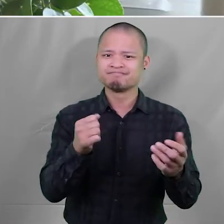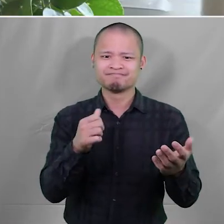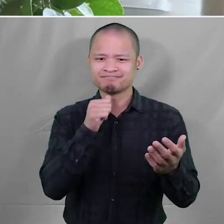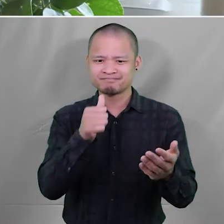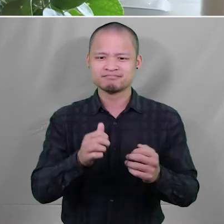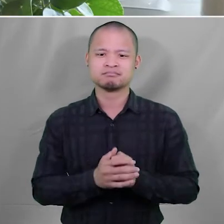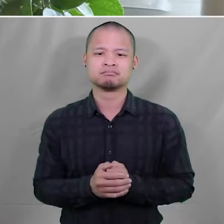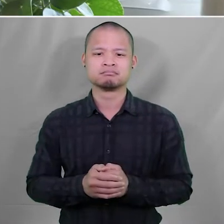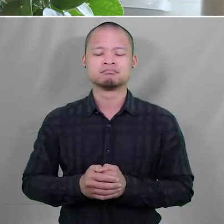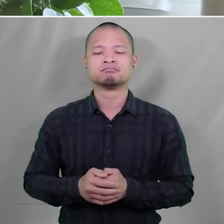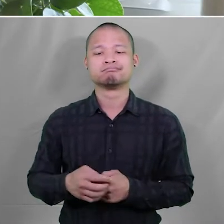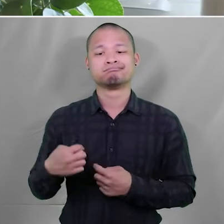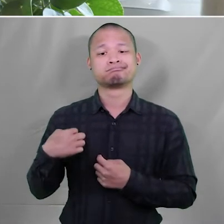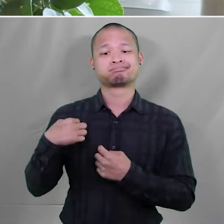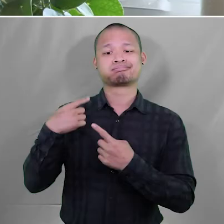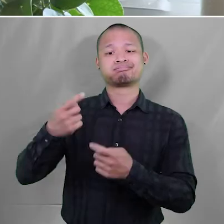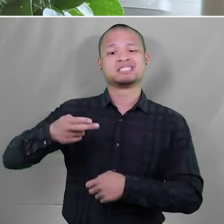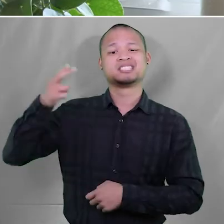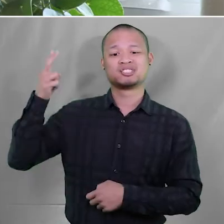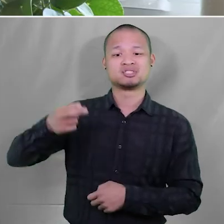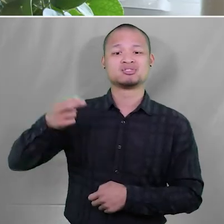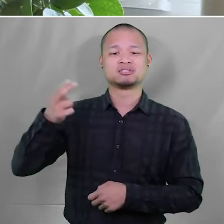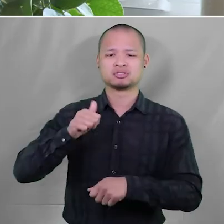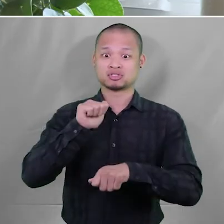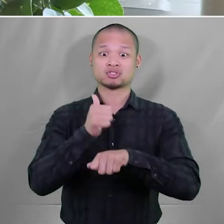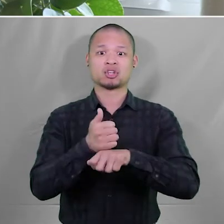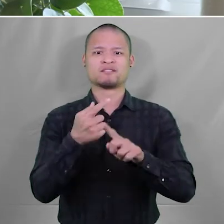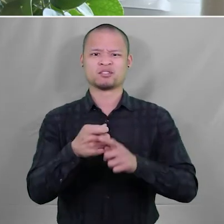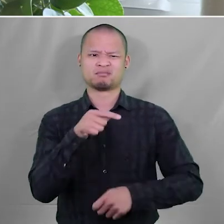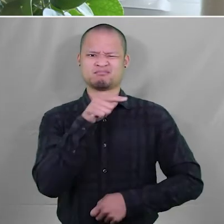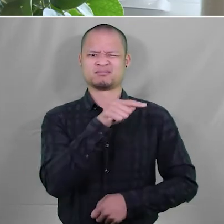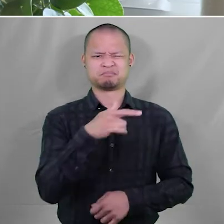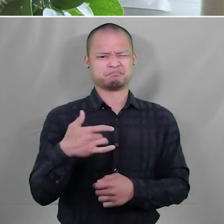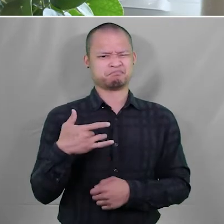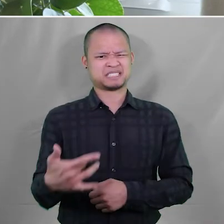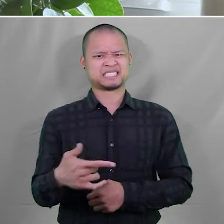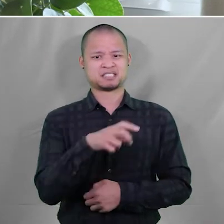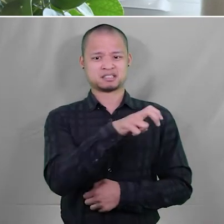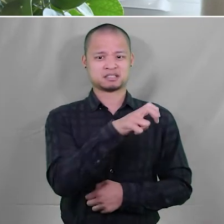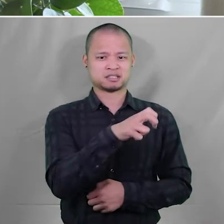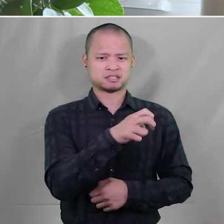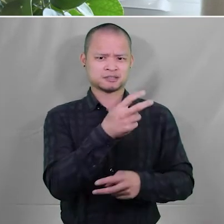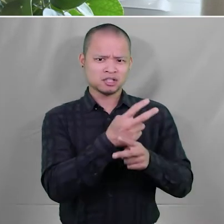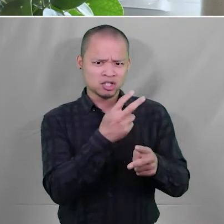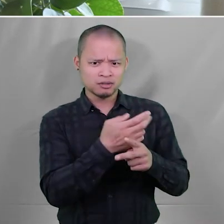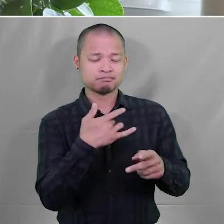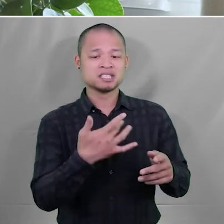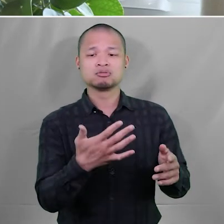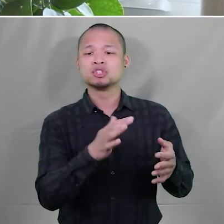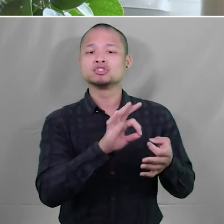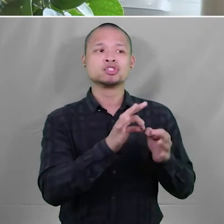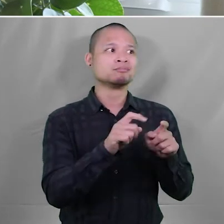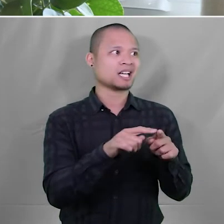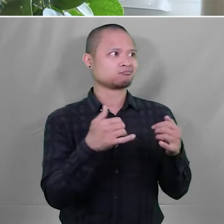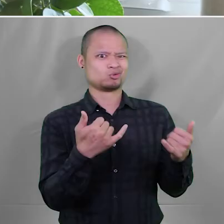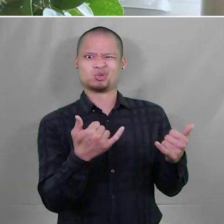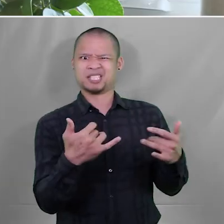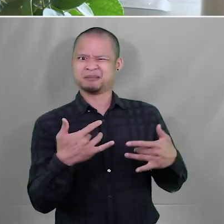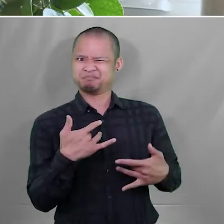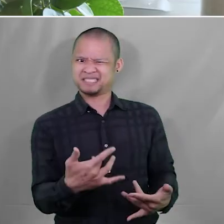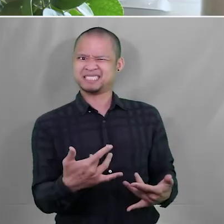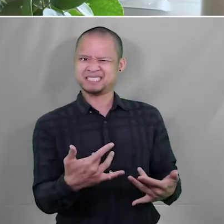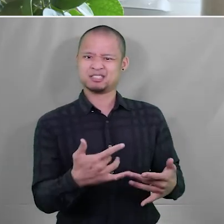dignity. Historically, services have started from the left side of the continuum, with duty of care as we interpret it today.